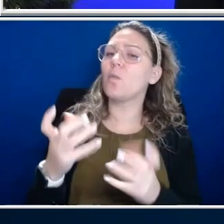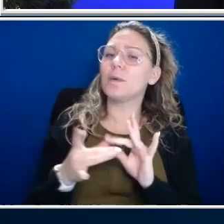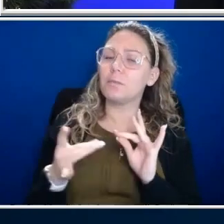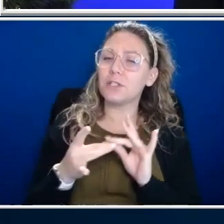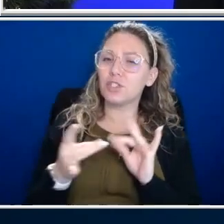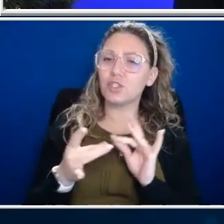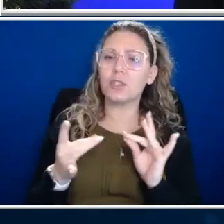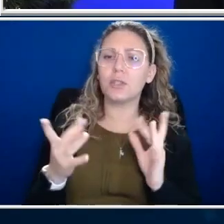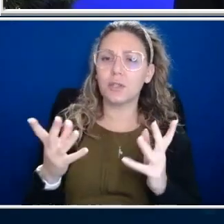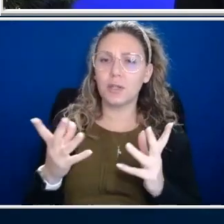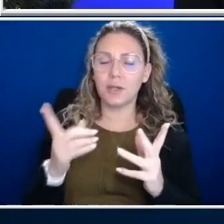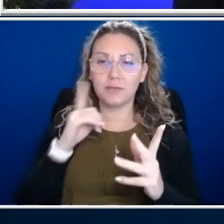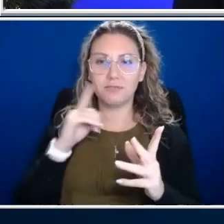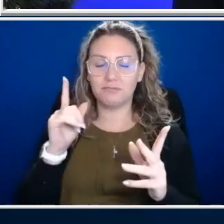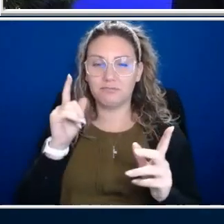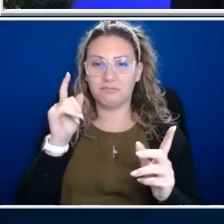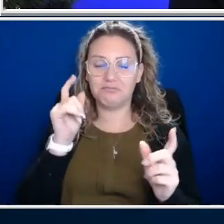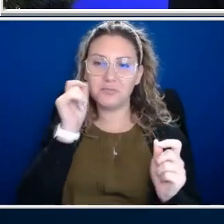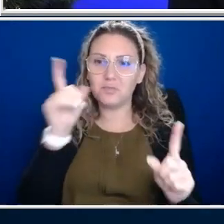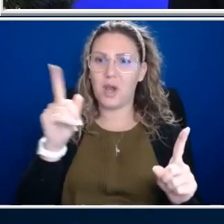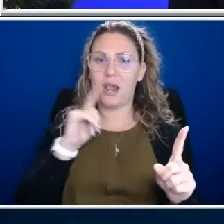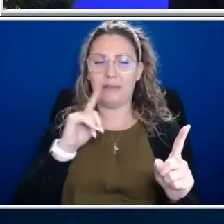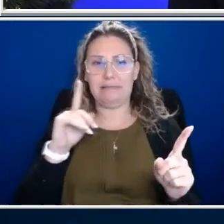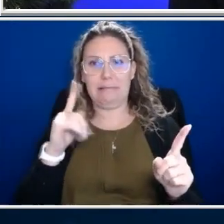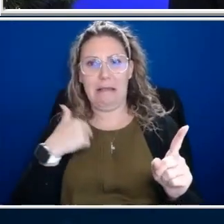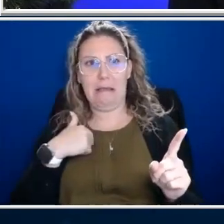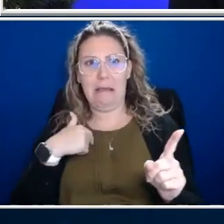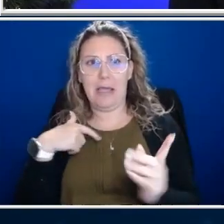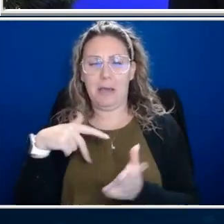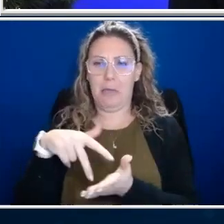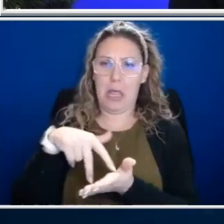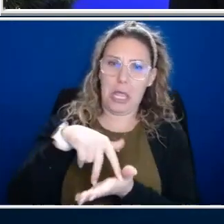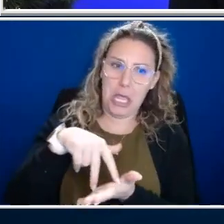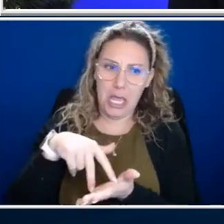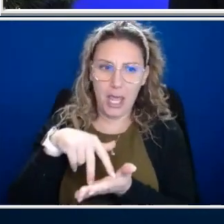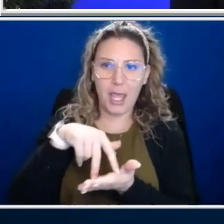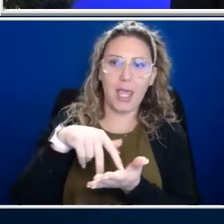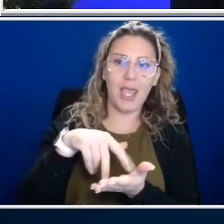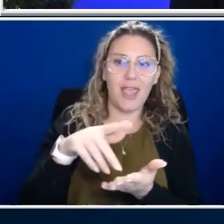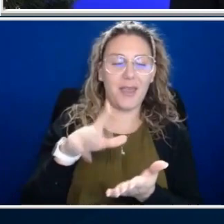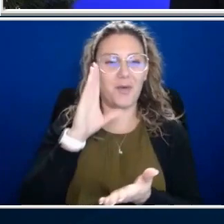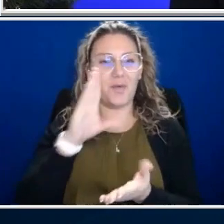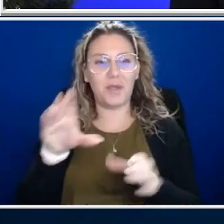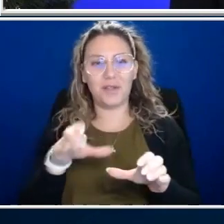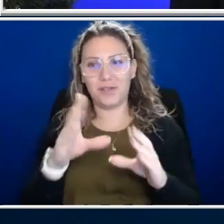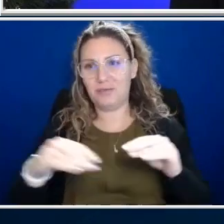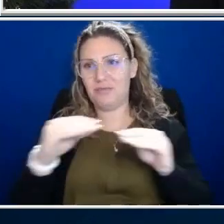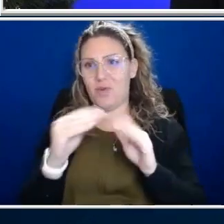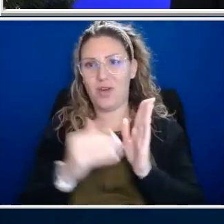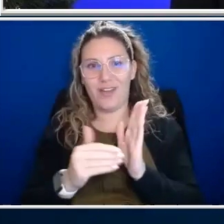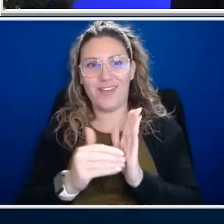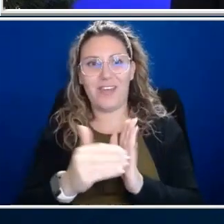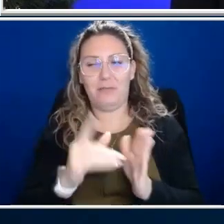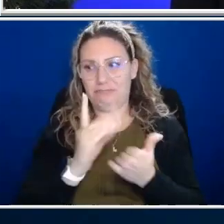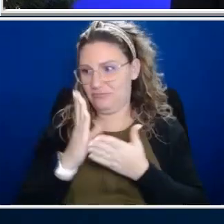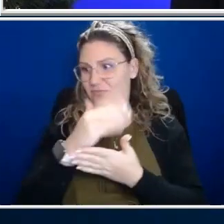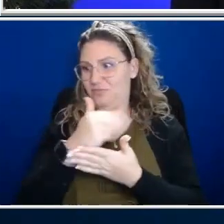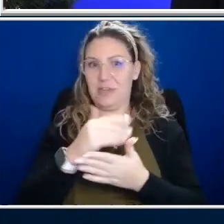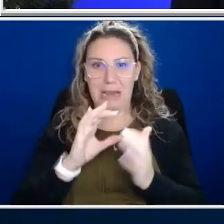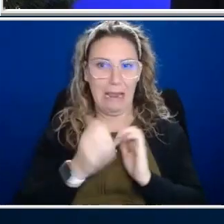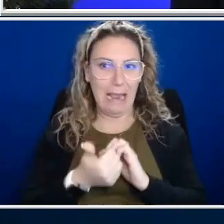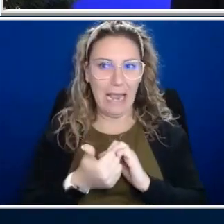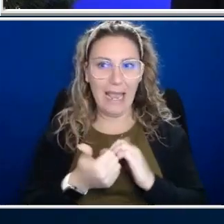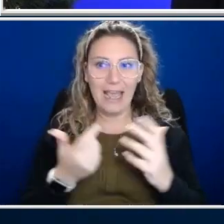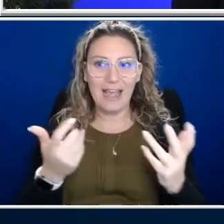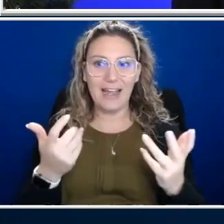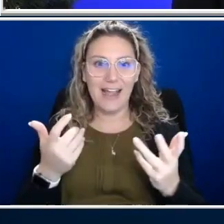at how wobbly I am standing on one leg. I'm going to do this more often. It's kind of freaking me out how I'm